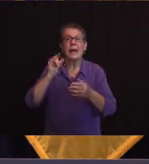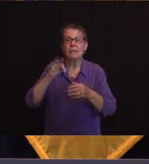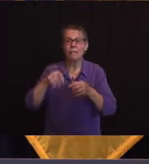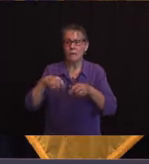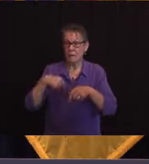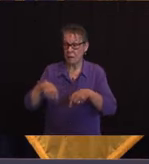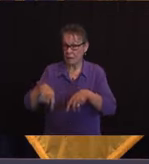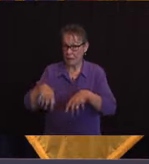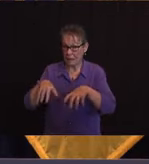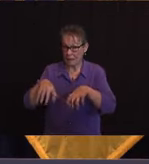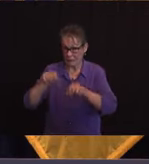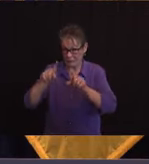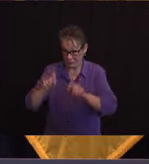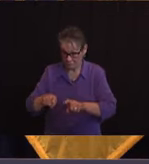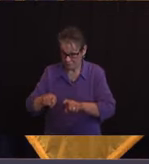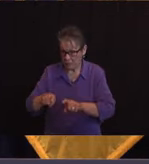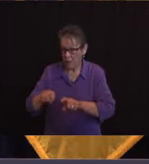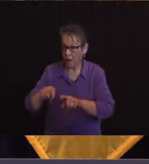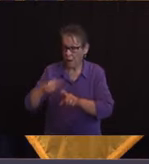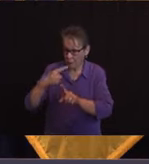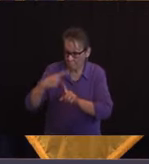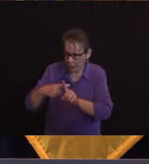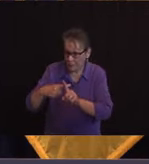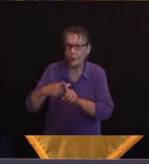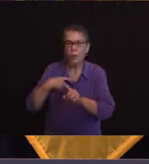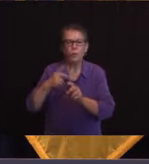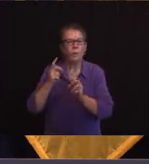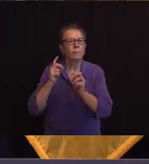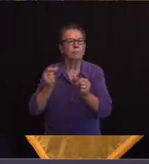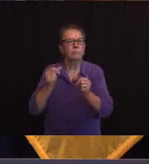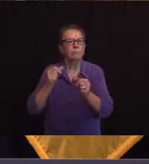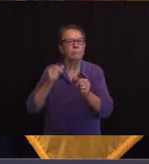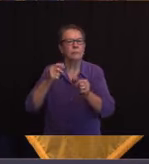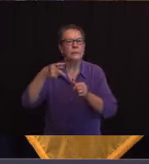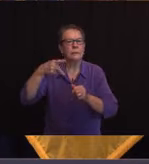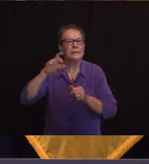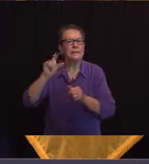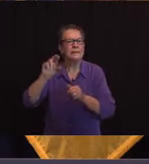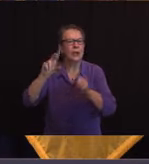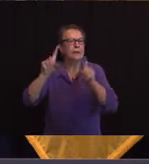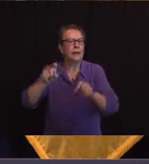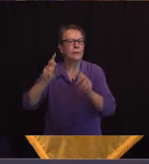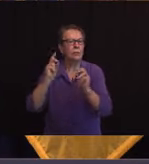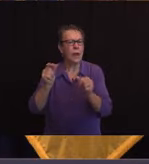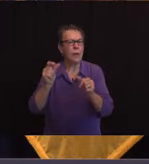You asked Ed, which I'll come back to in a second, on the variant testing process.